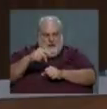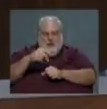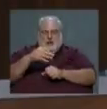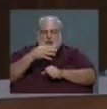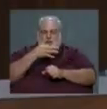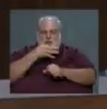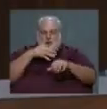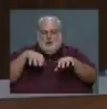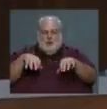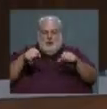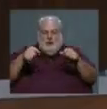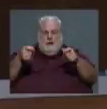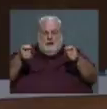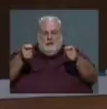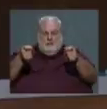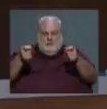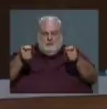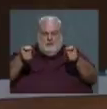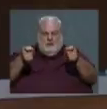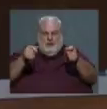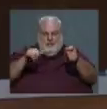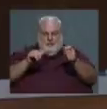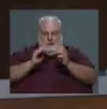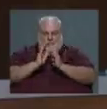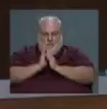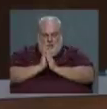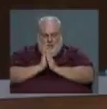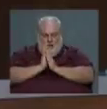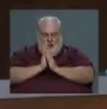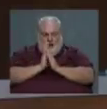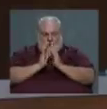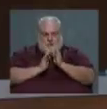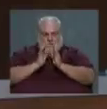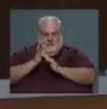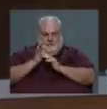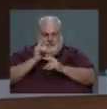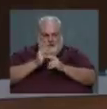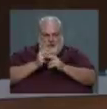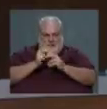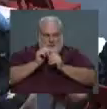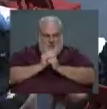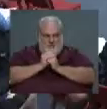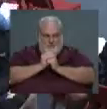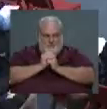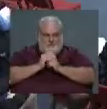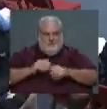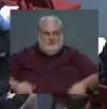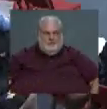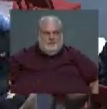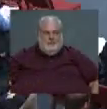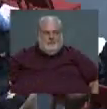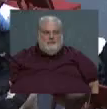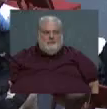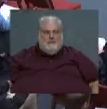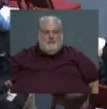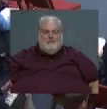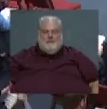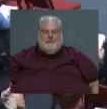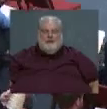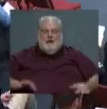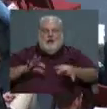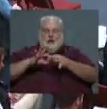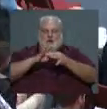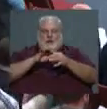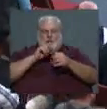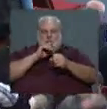administration. This is the prayer that I pray. In Jesus' name, amen. Amen. Amen. If you would, please stand and join me in the Pledge